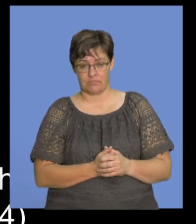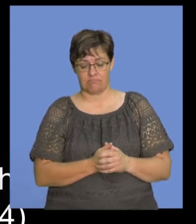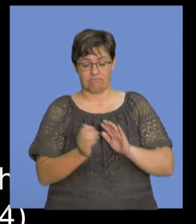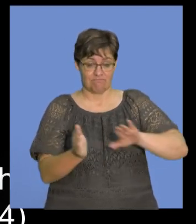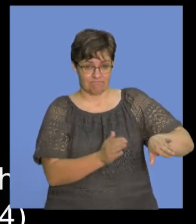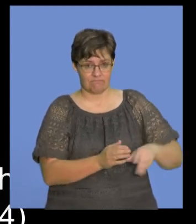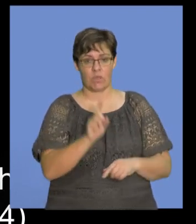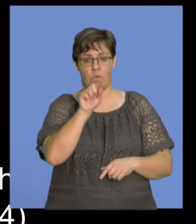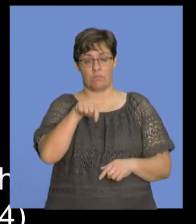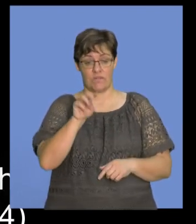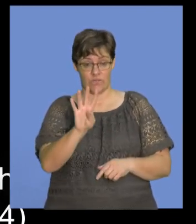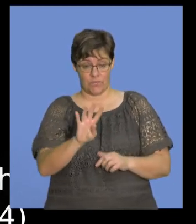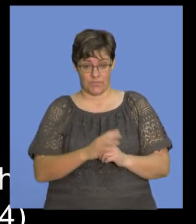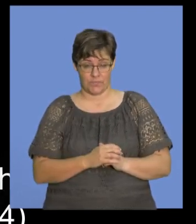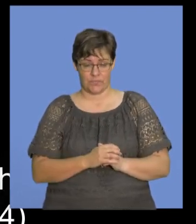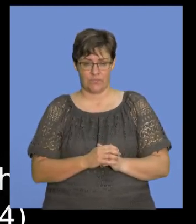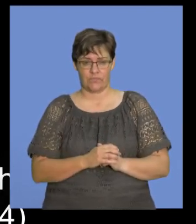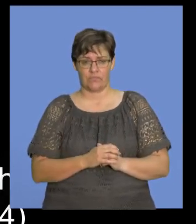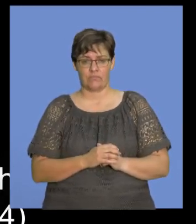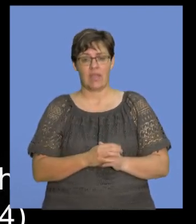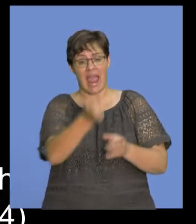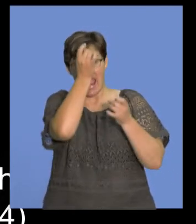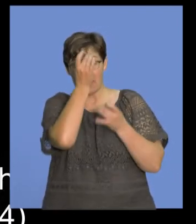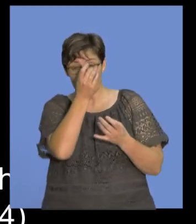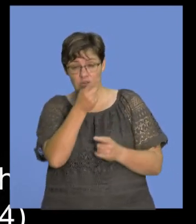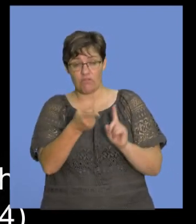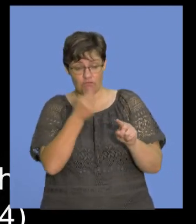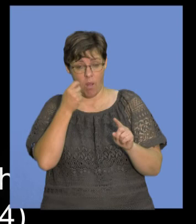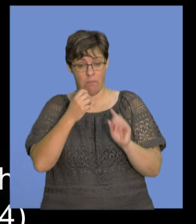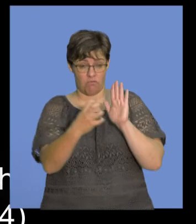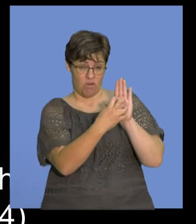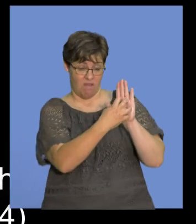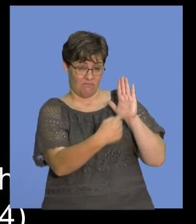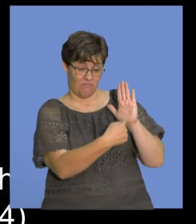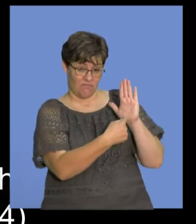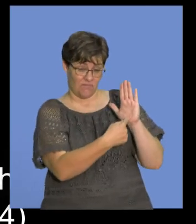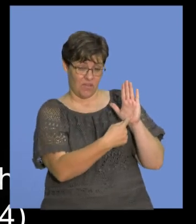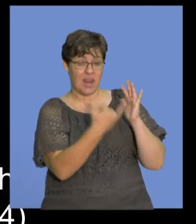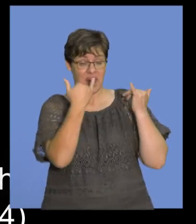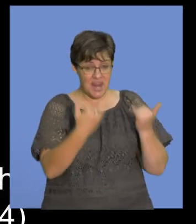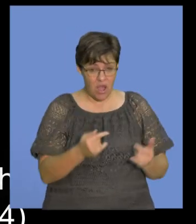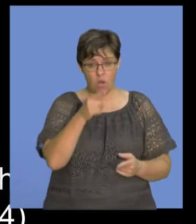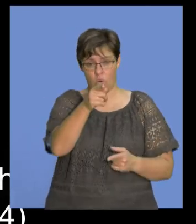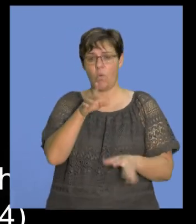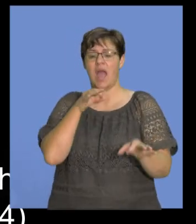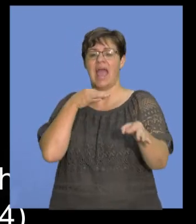your answer. The next question, 1.4. Using the information from the graph,